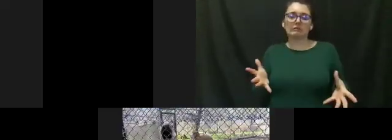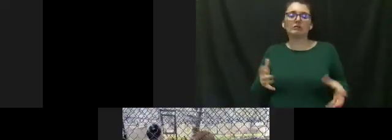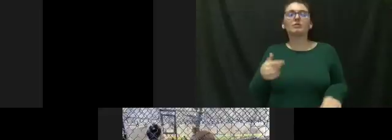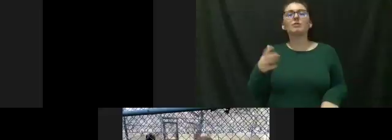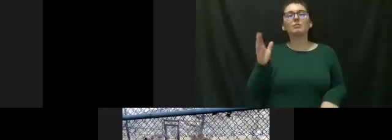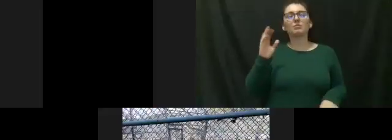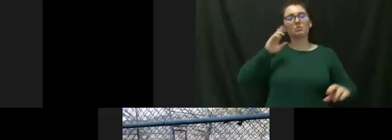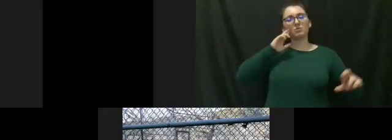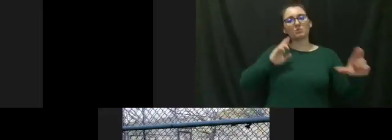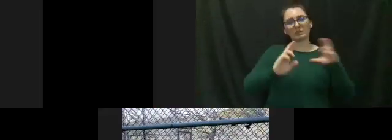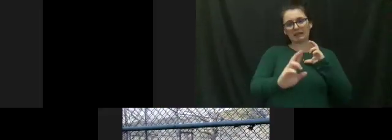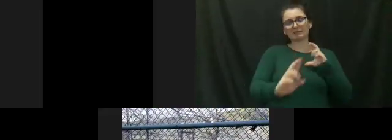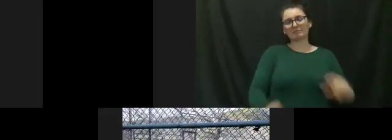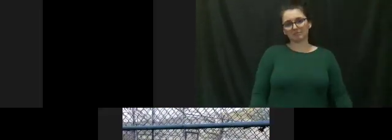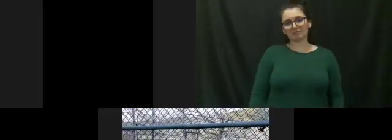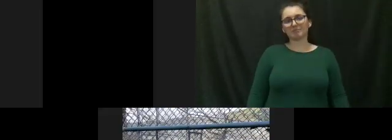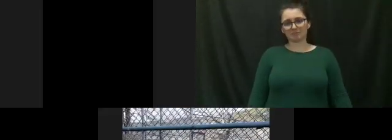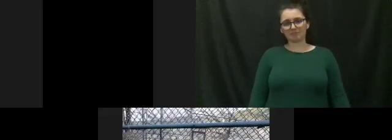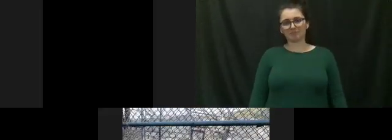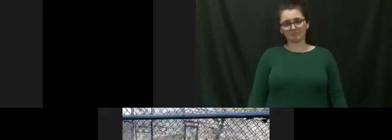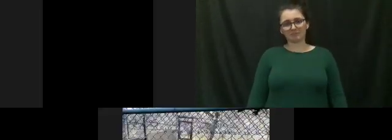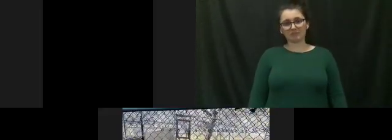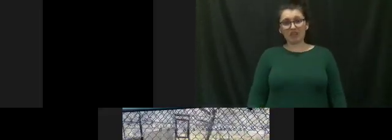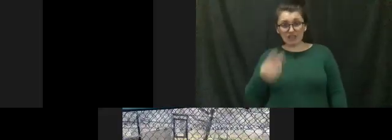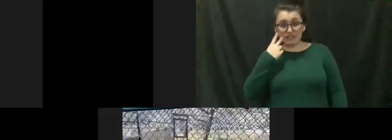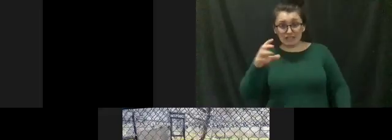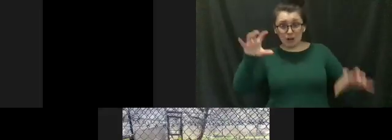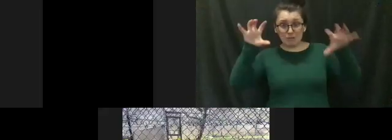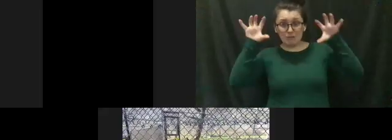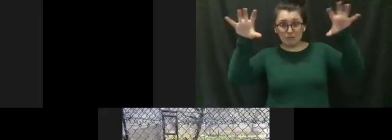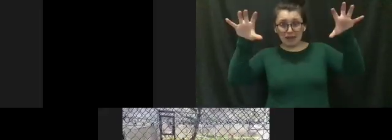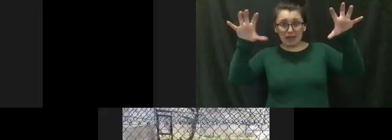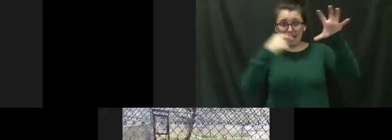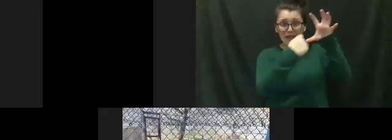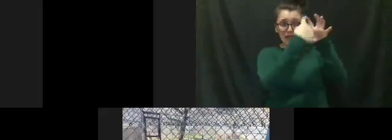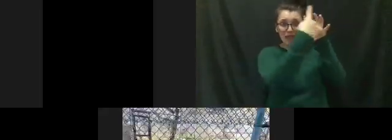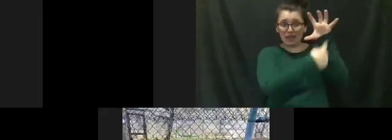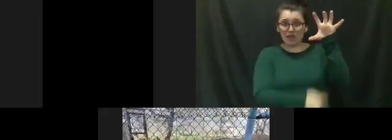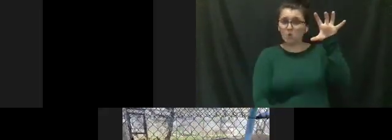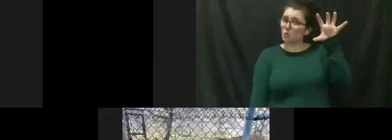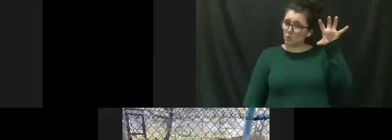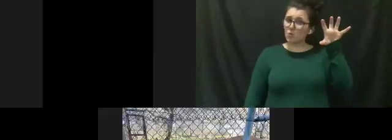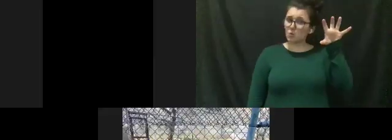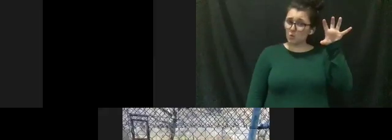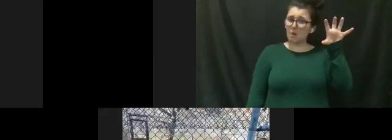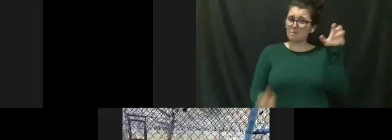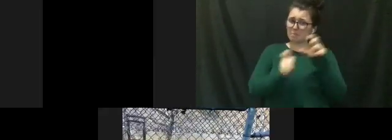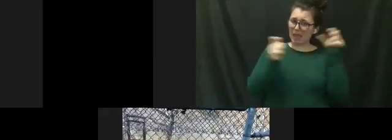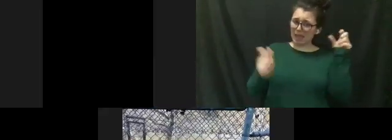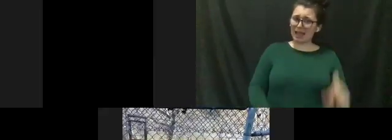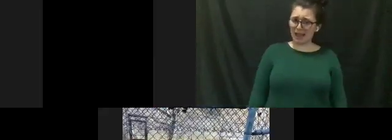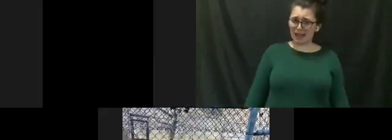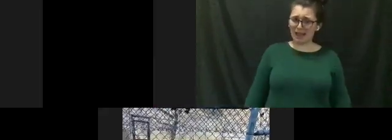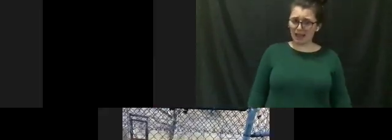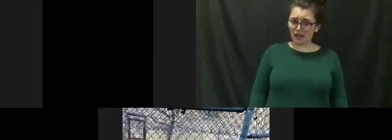Oh my gosh, you guys, do you see how big her paw is? Yeah, they're pretty They're big. so big. So they're usually